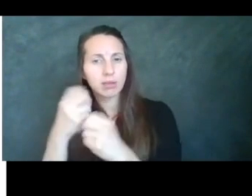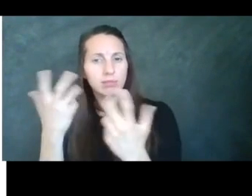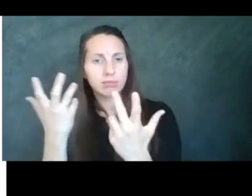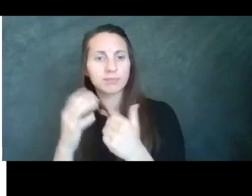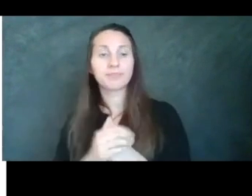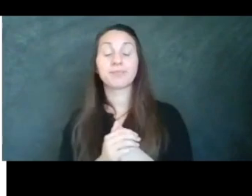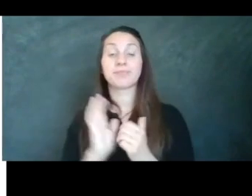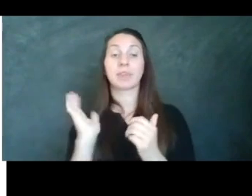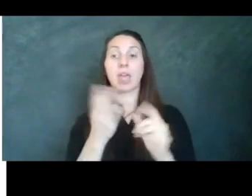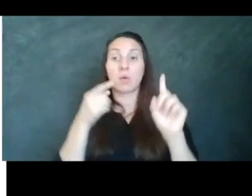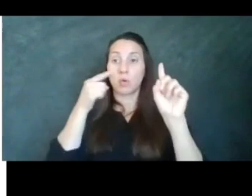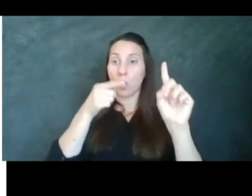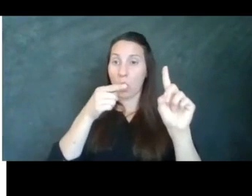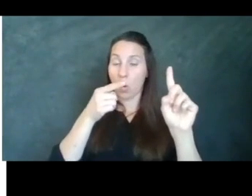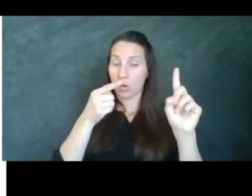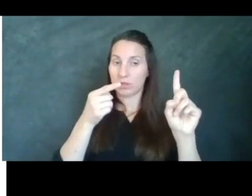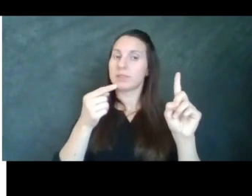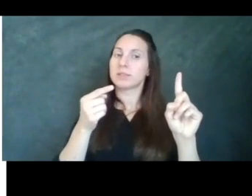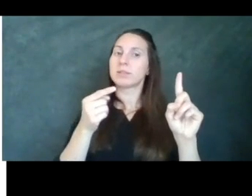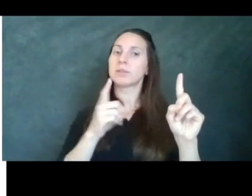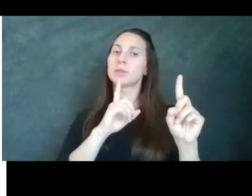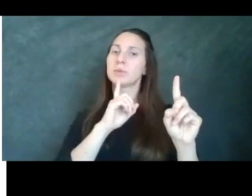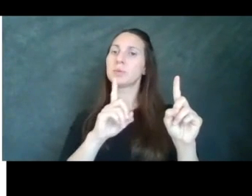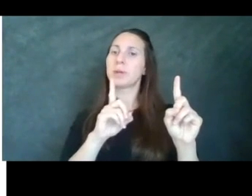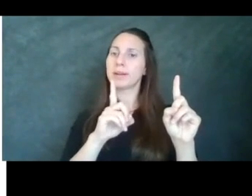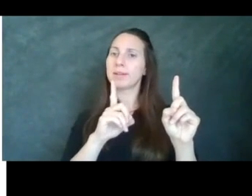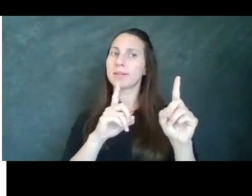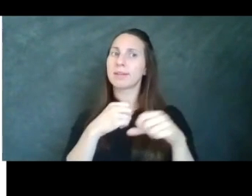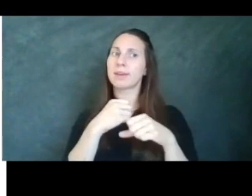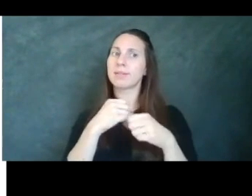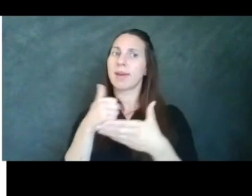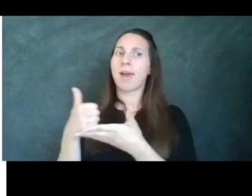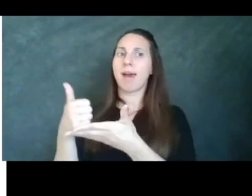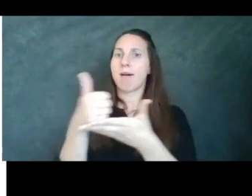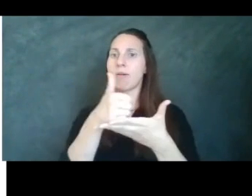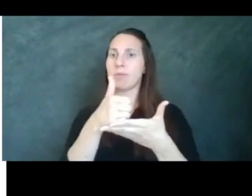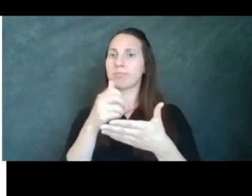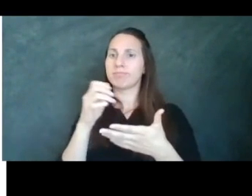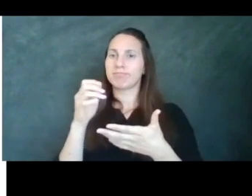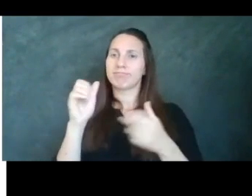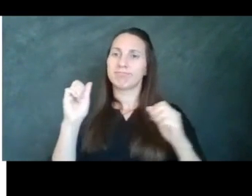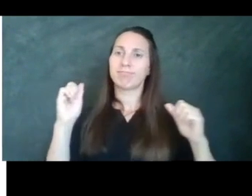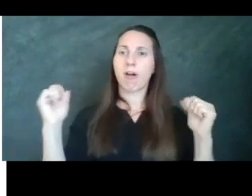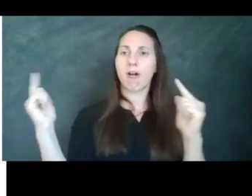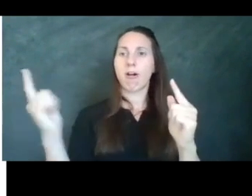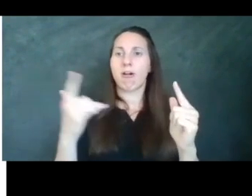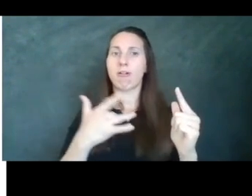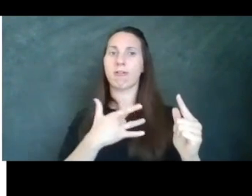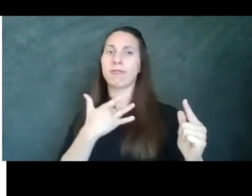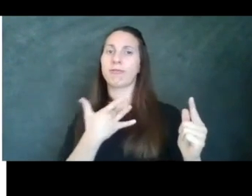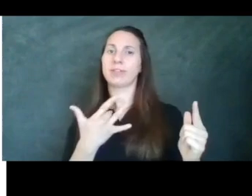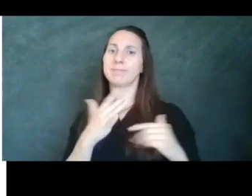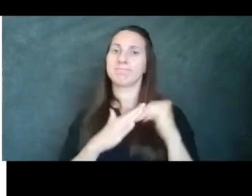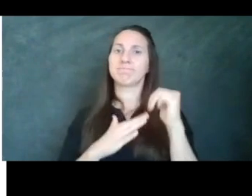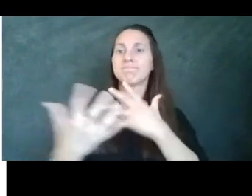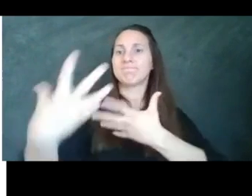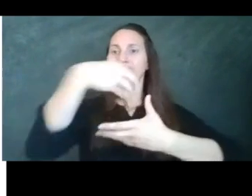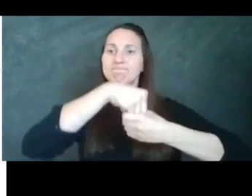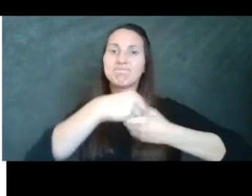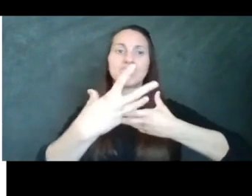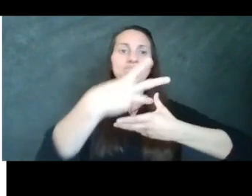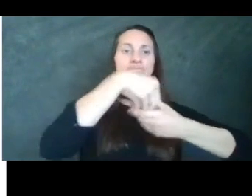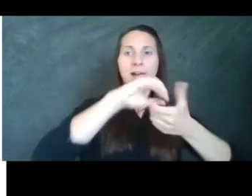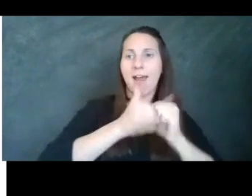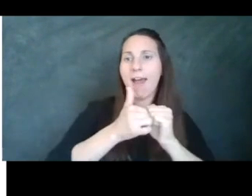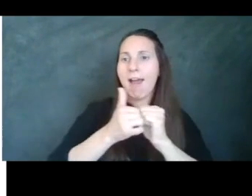help to close that gap so that all of that goodwill, all of that desire within the Jewish world and beyond to